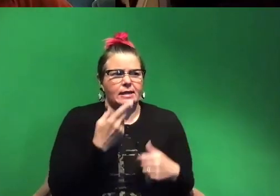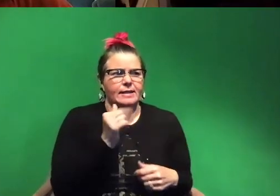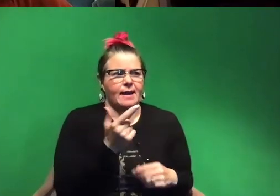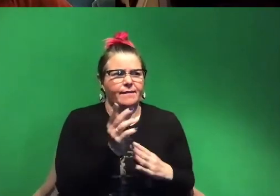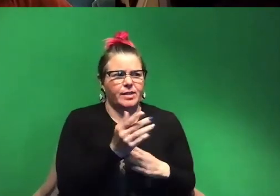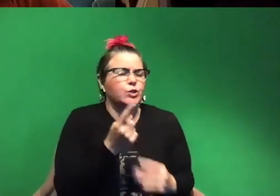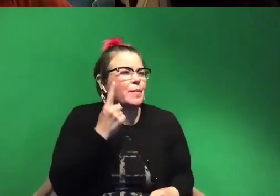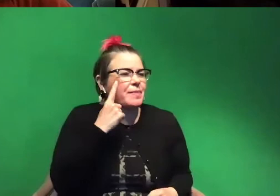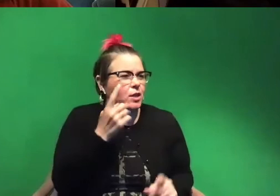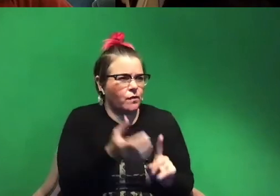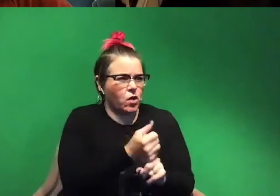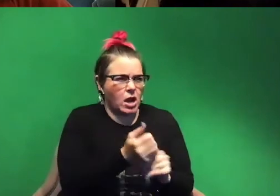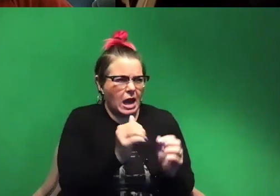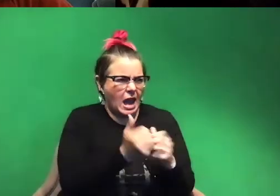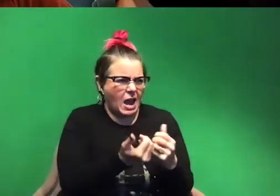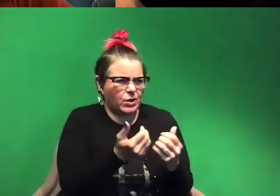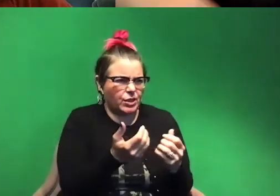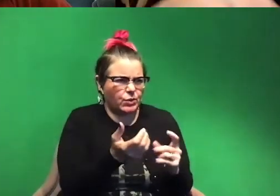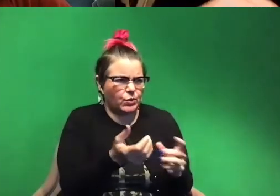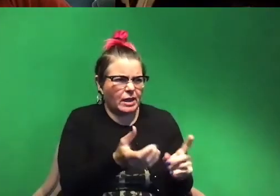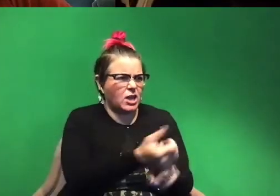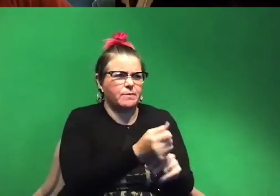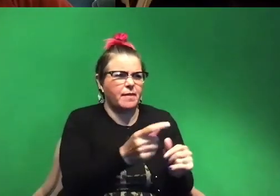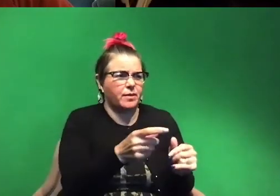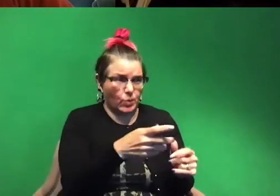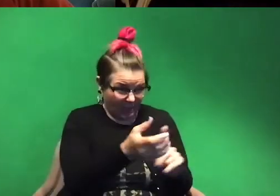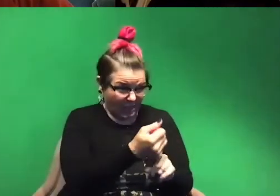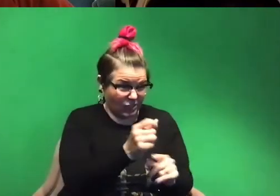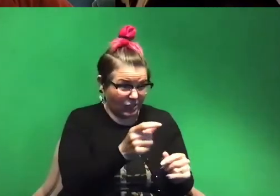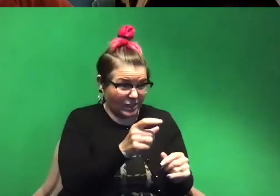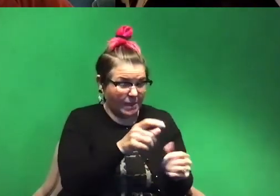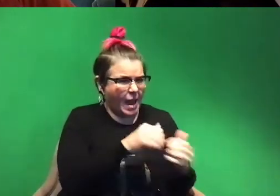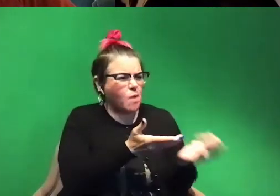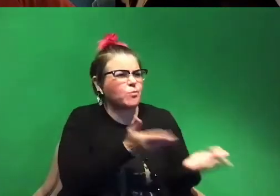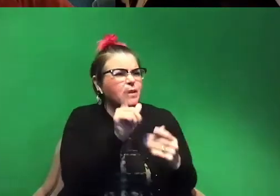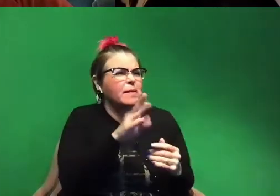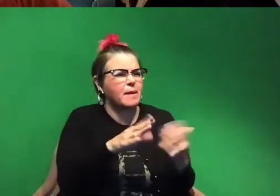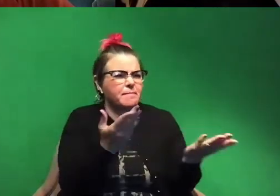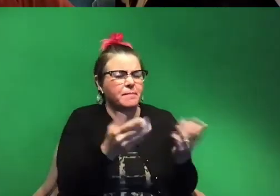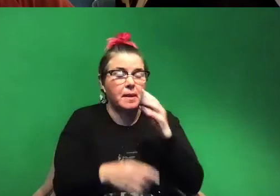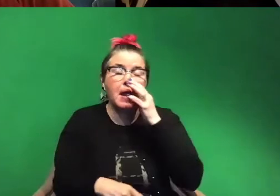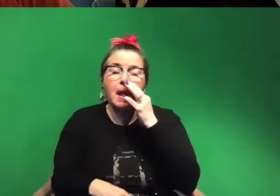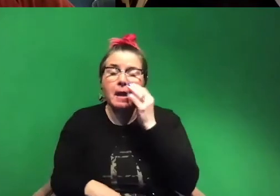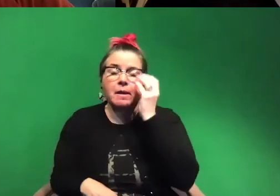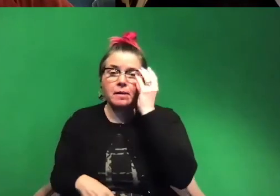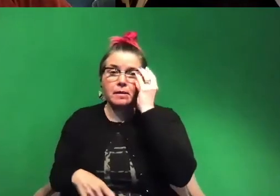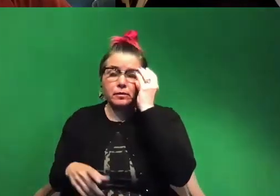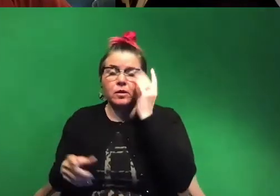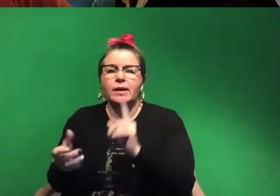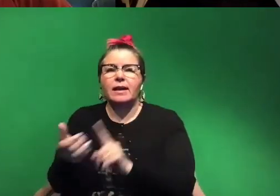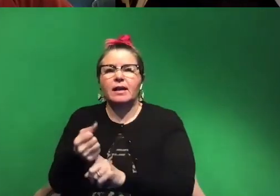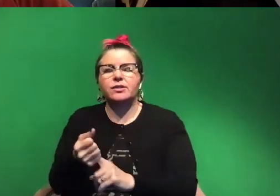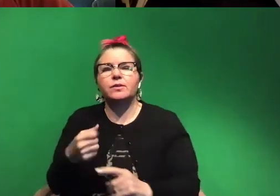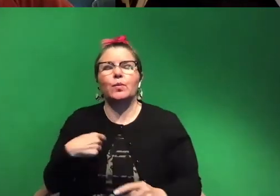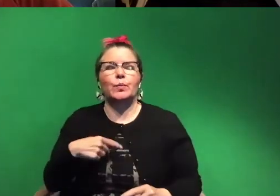you've caught? Like, how do you even get them in the lab in the first place? Do you catch them? Like, how's that all work? Yeah, so we catch them. Well, we